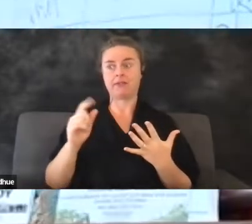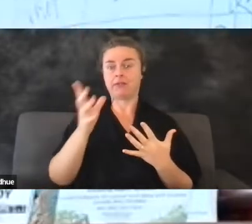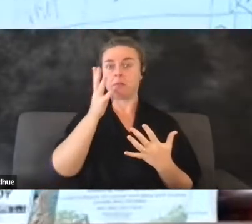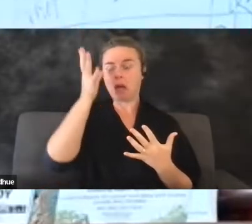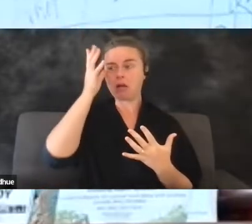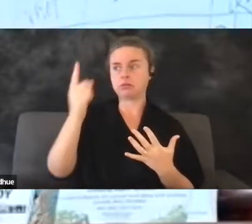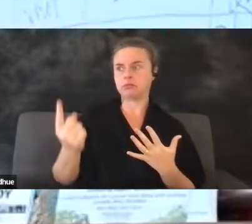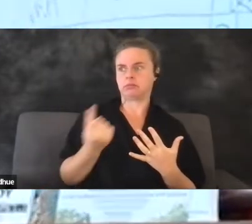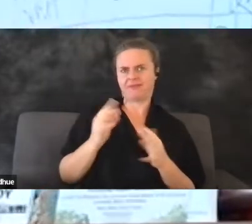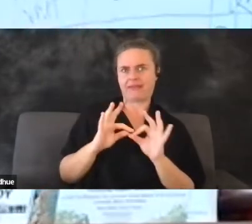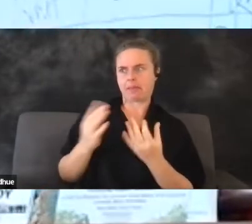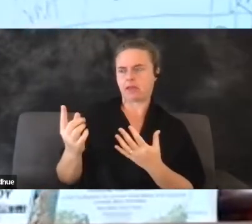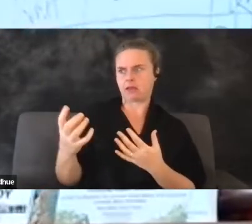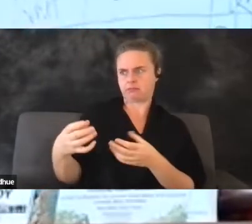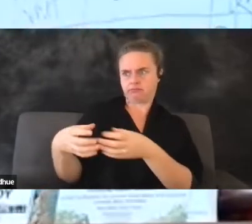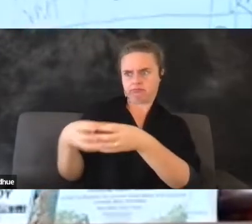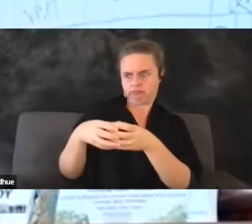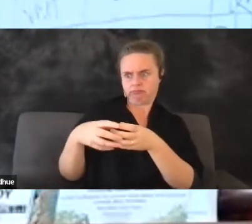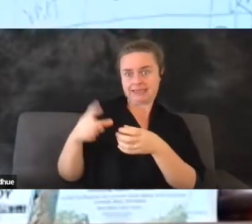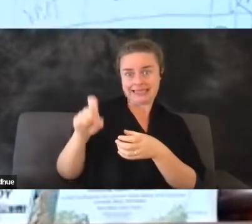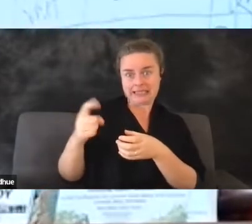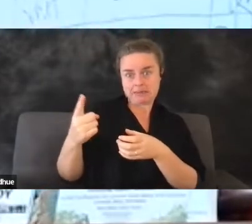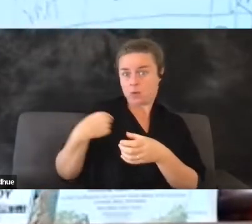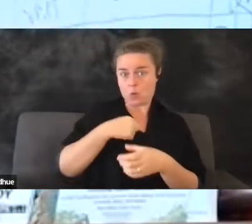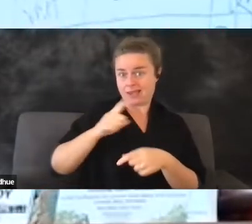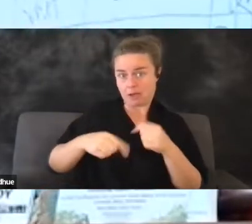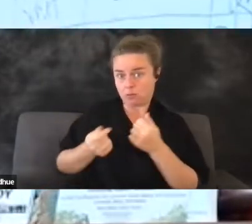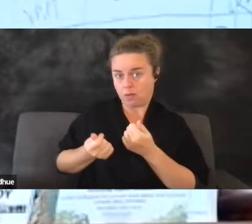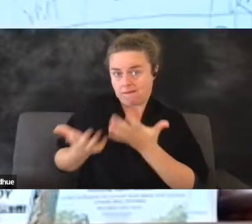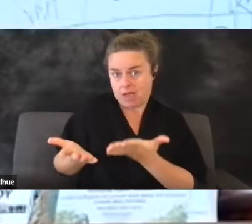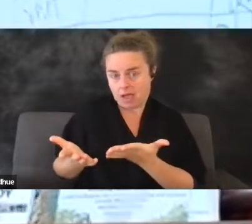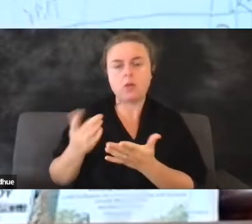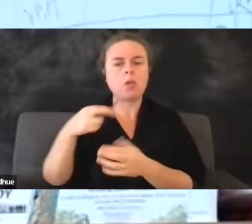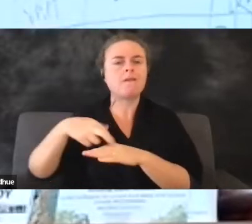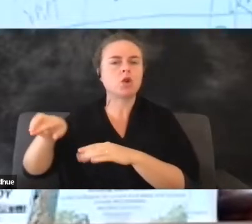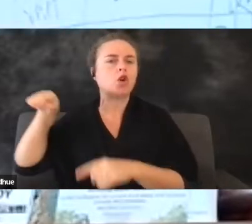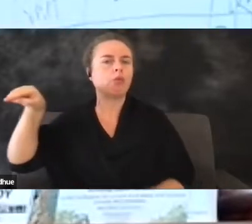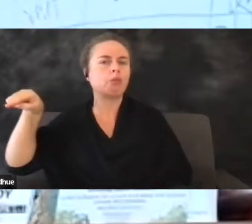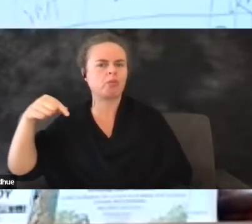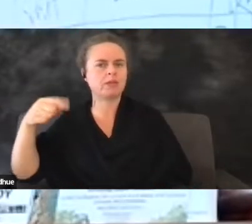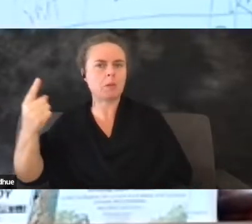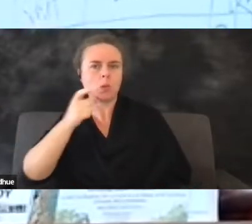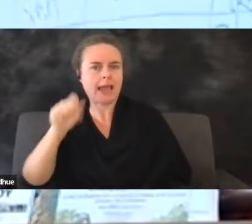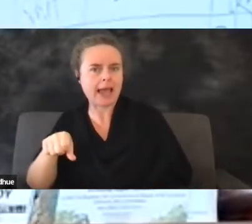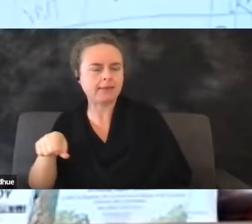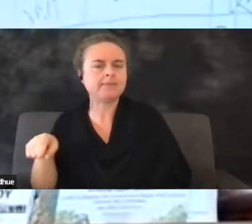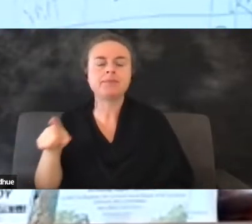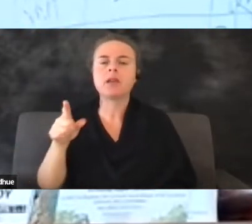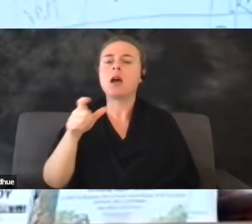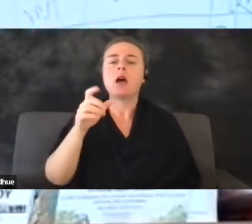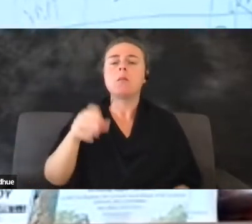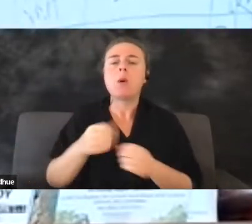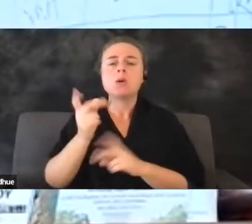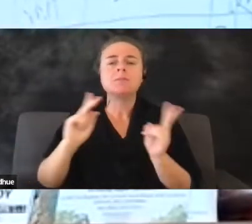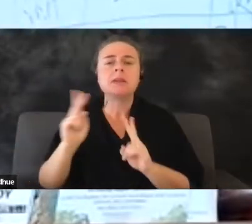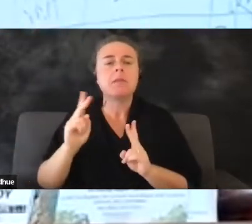does. Early childhood services. So most people, when they hear parent-child center, they think that we're a child care center, and we